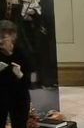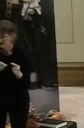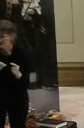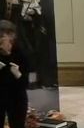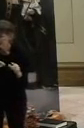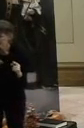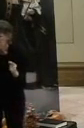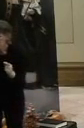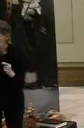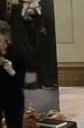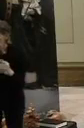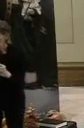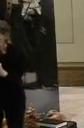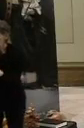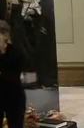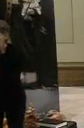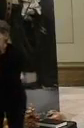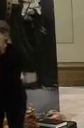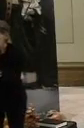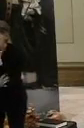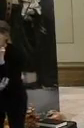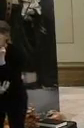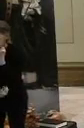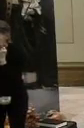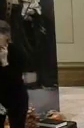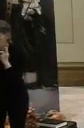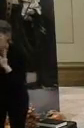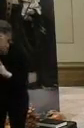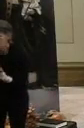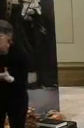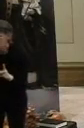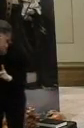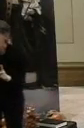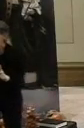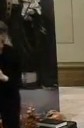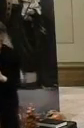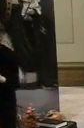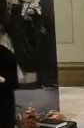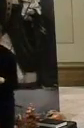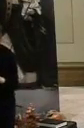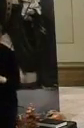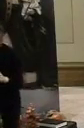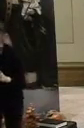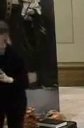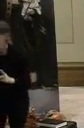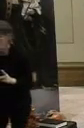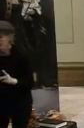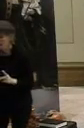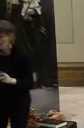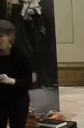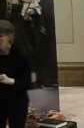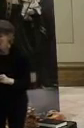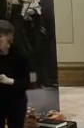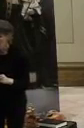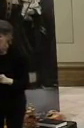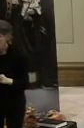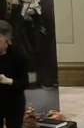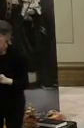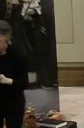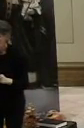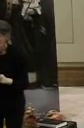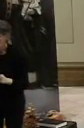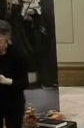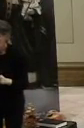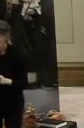who was dying of leprosy. And Mother Teresa, she shook her head and she said, sister, she took that